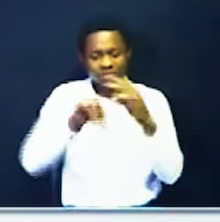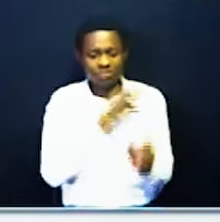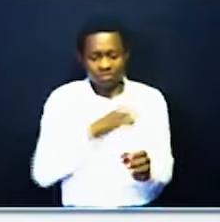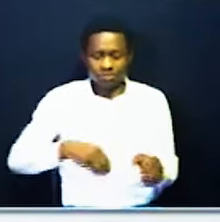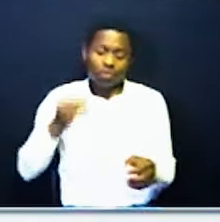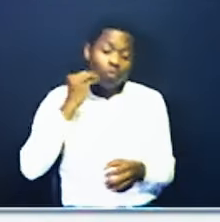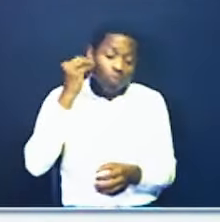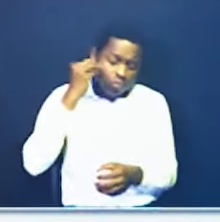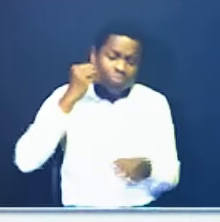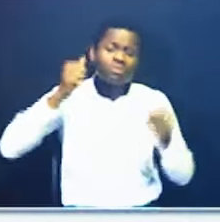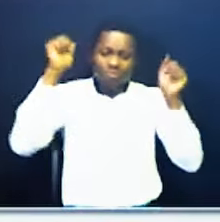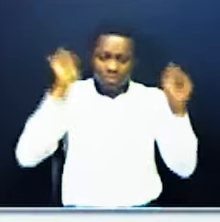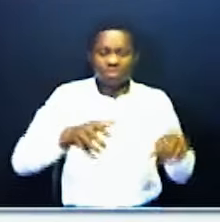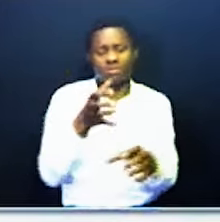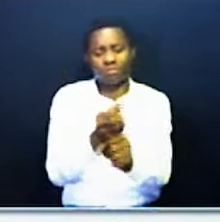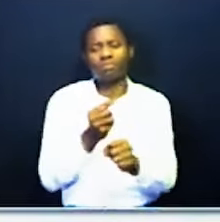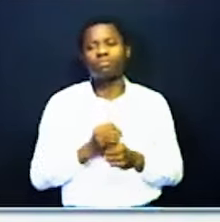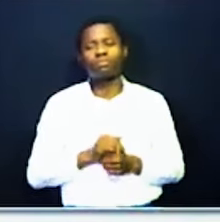achievable.